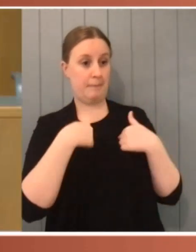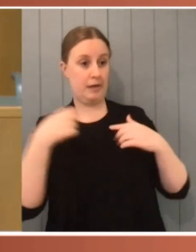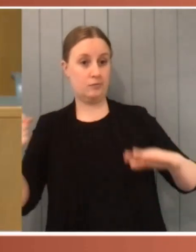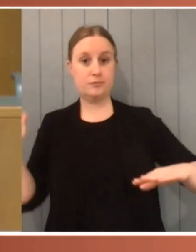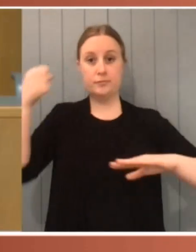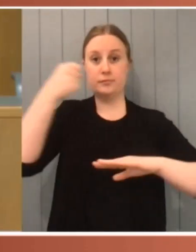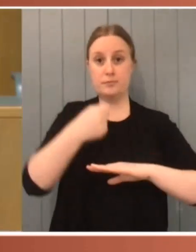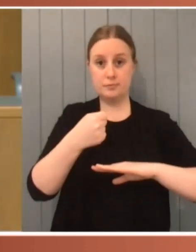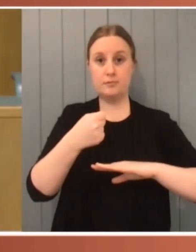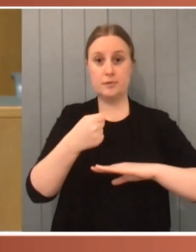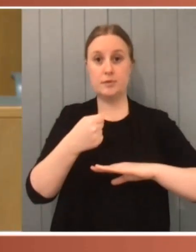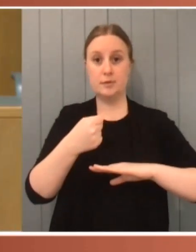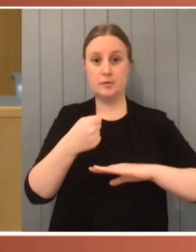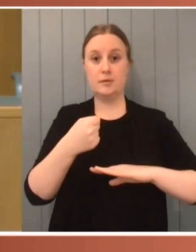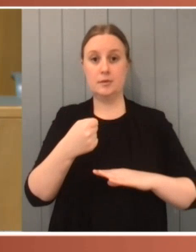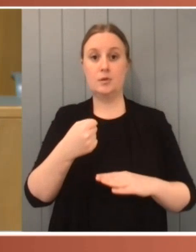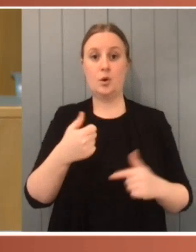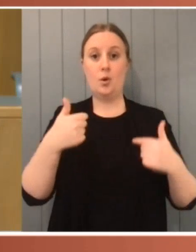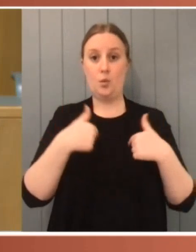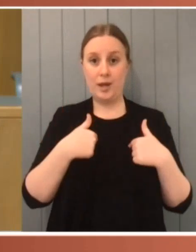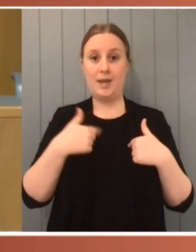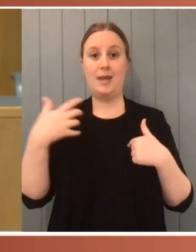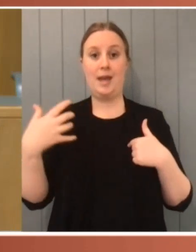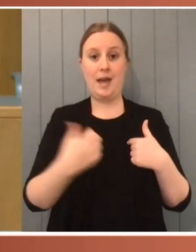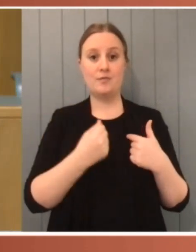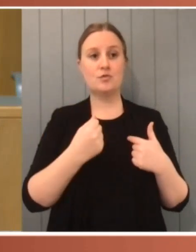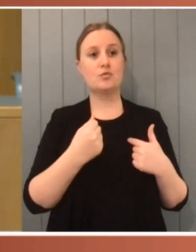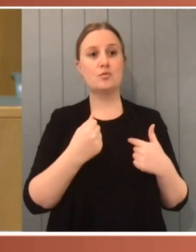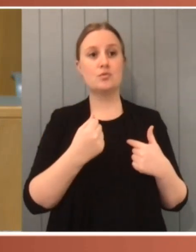contest, to demand public justifications for the policy. Now, if only